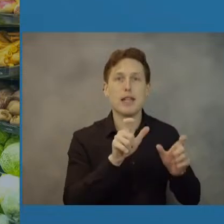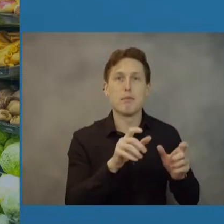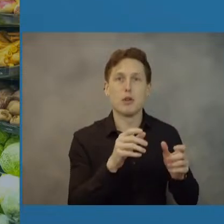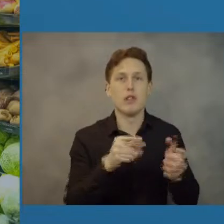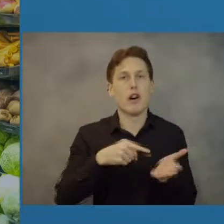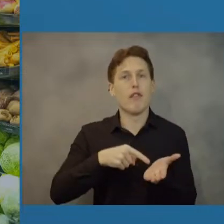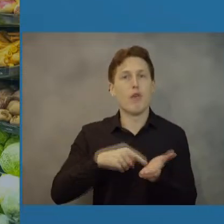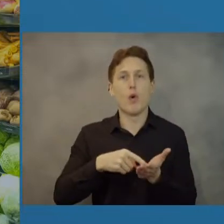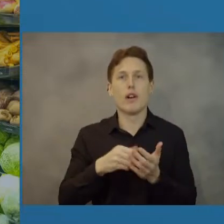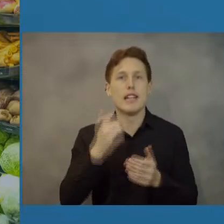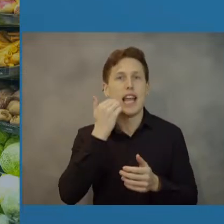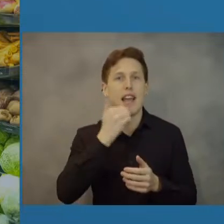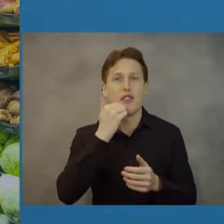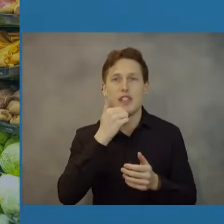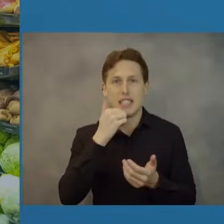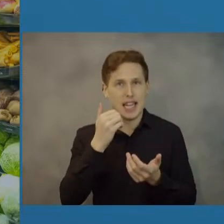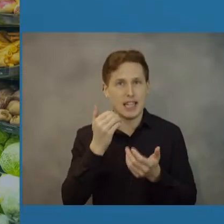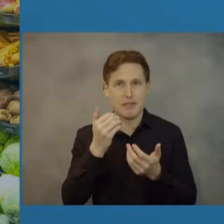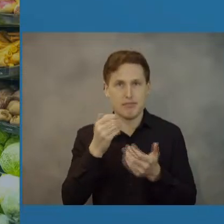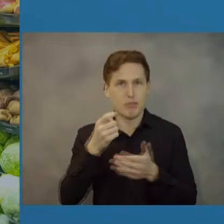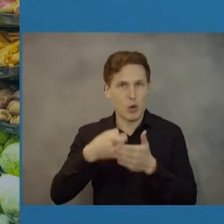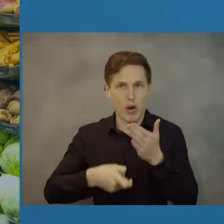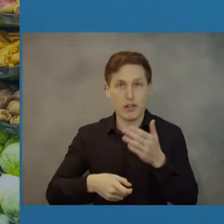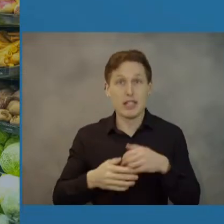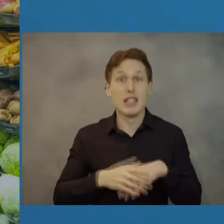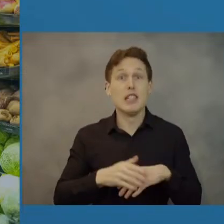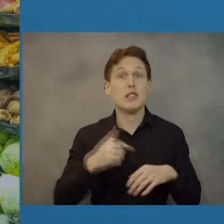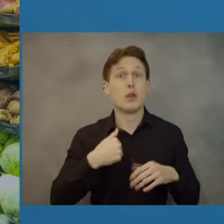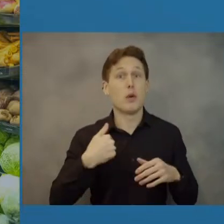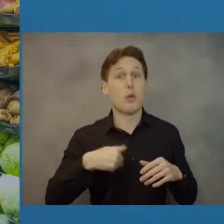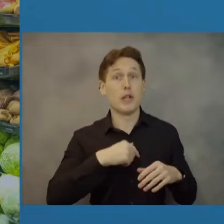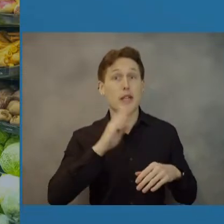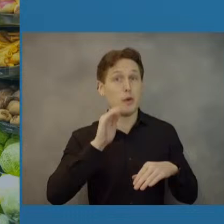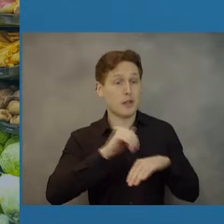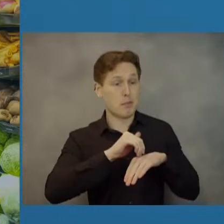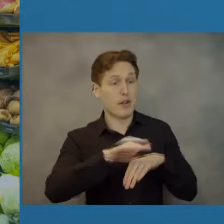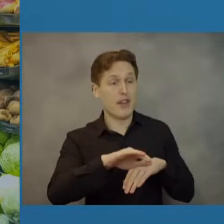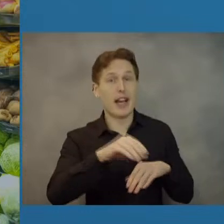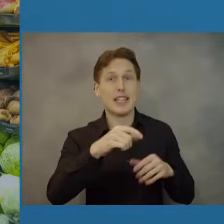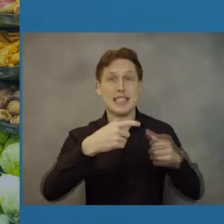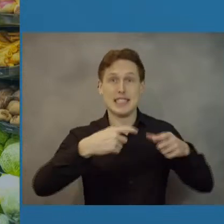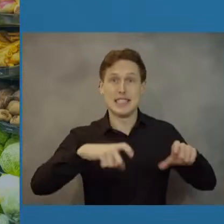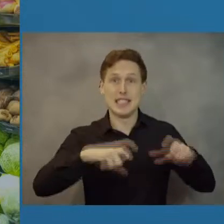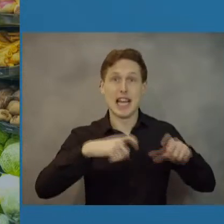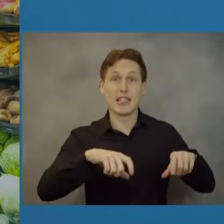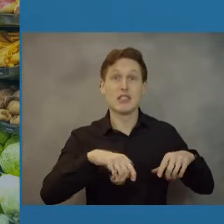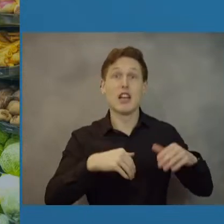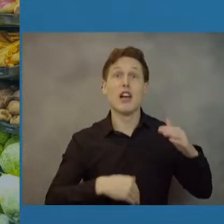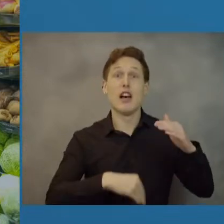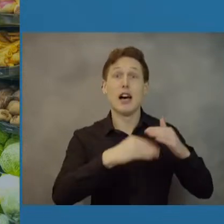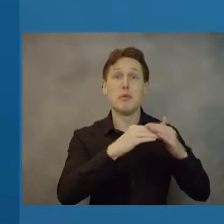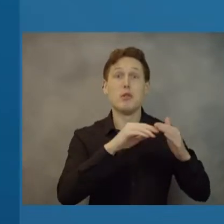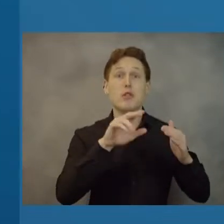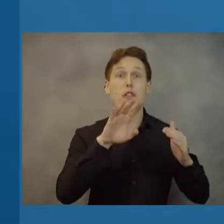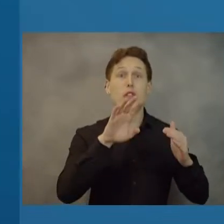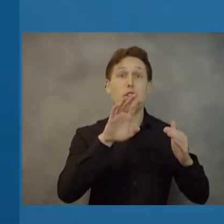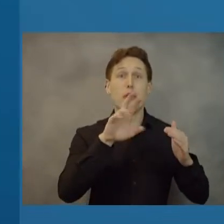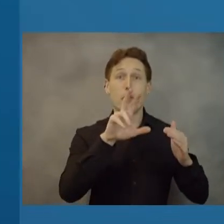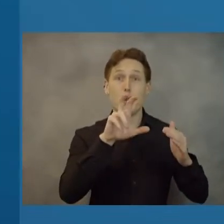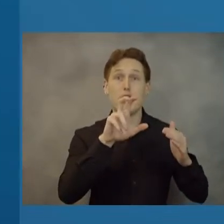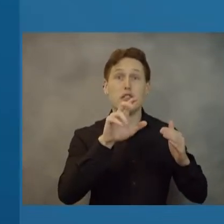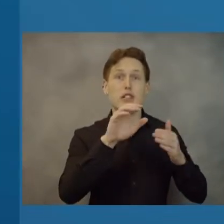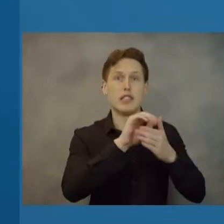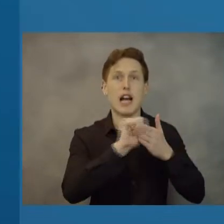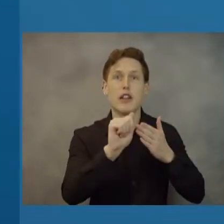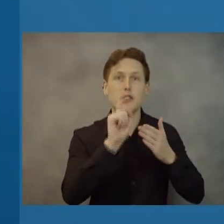Yorkers, hard-working taxpayers, up to $200 for individuals and $400 for families. You know, when you add all this